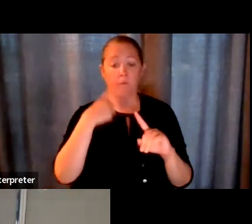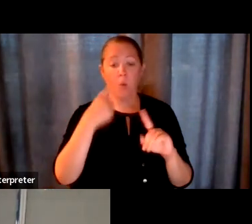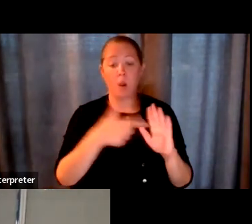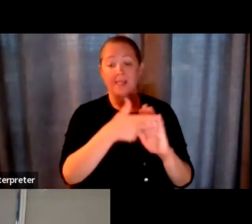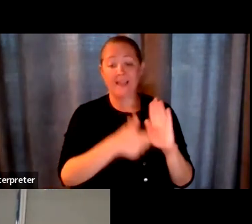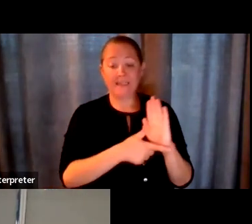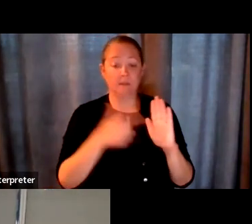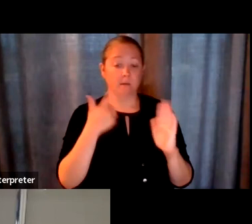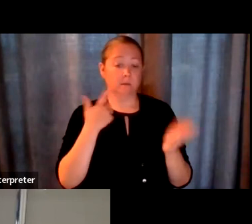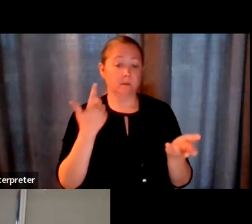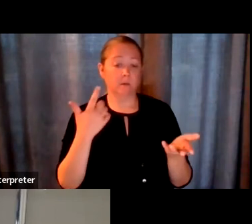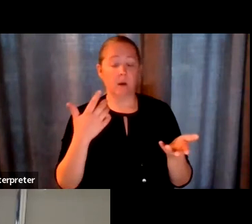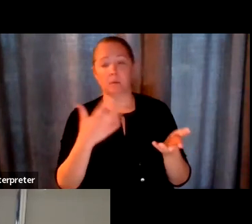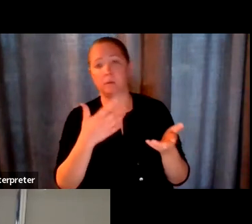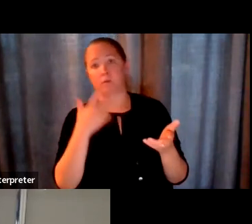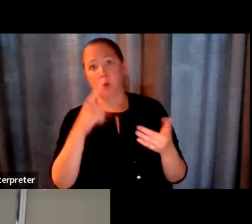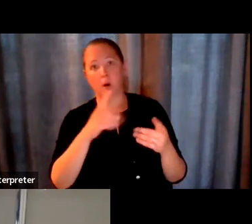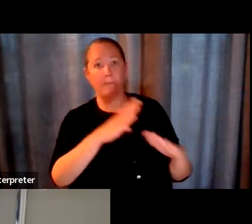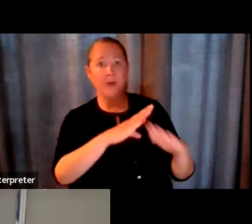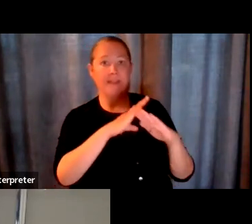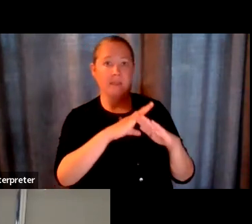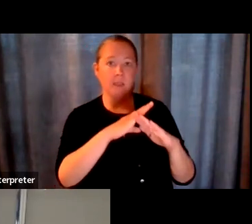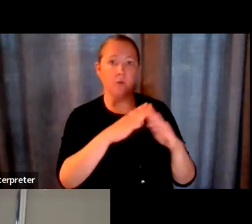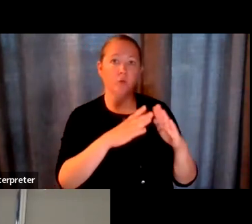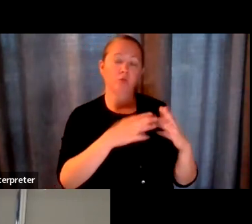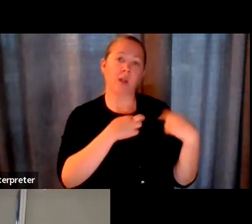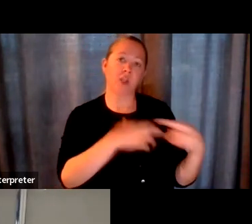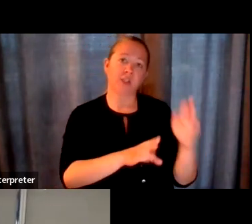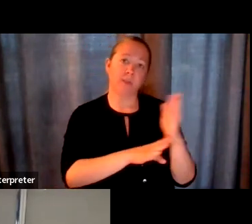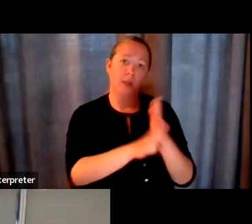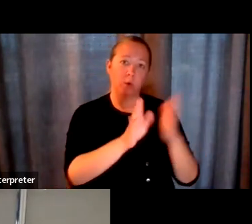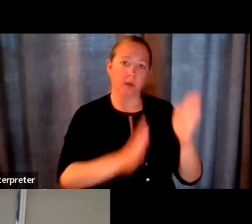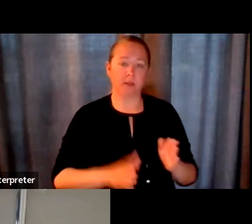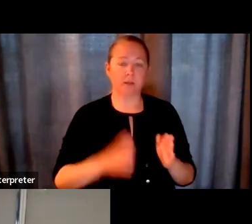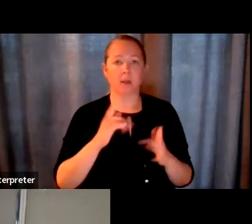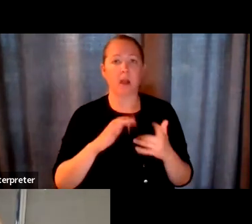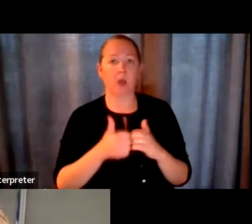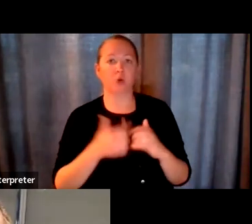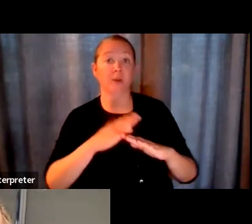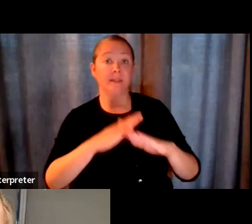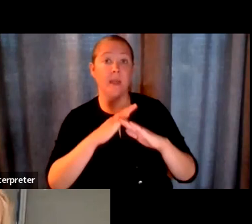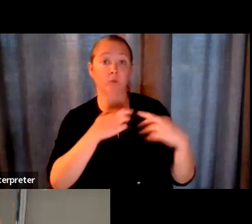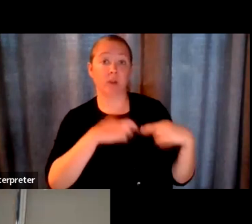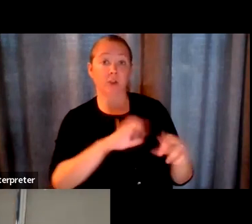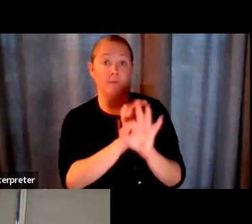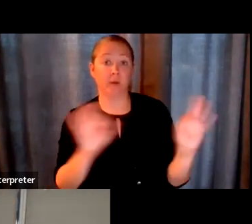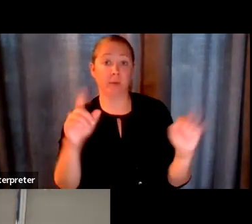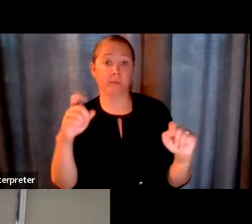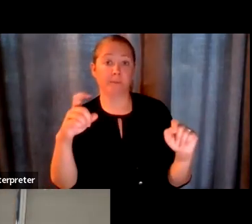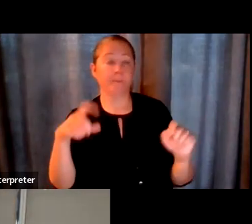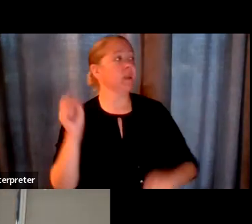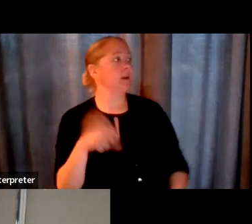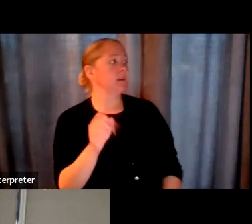around protecting, you know, religious minorities as a form of religious freedom? Yeah, yes, and I made reference to